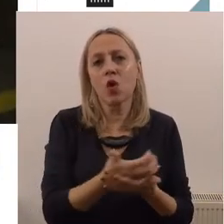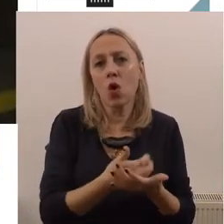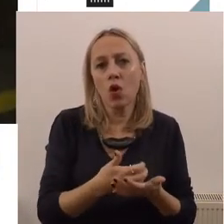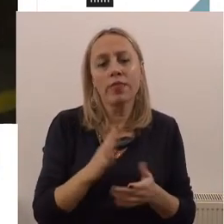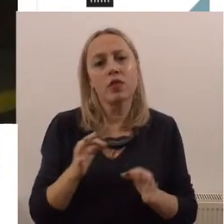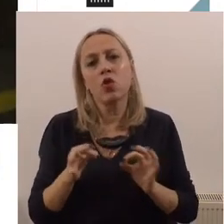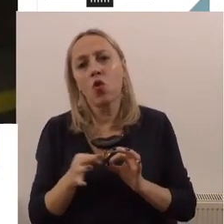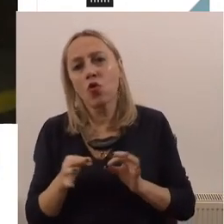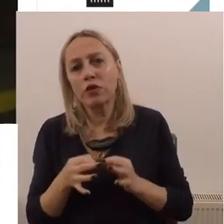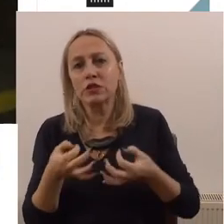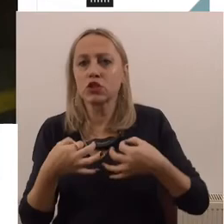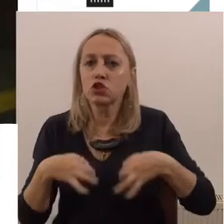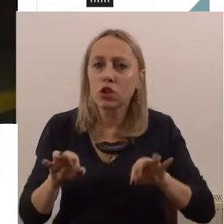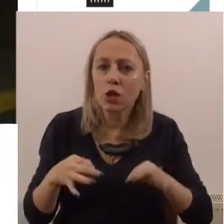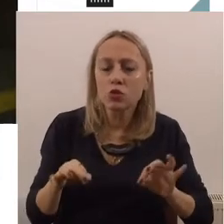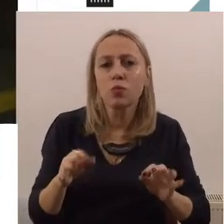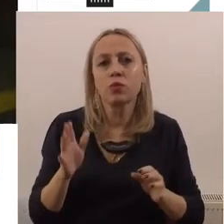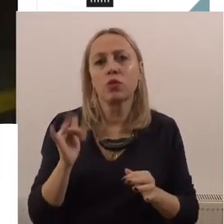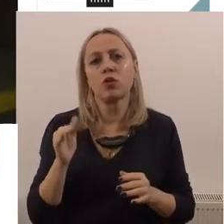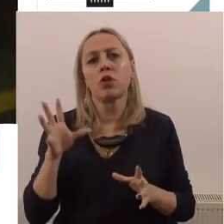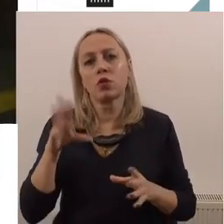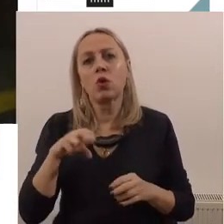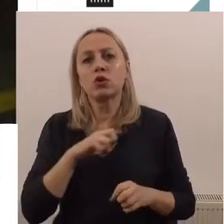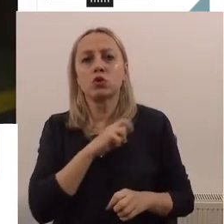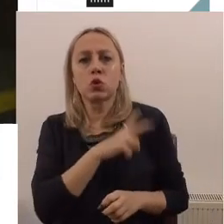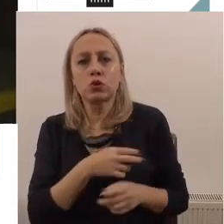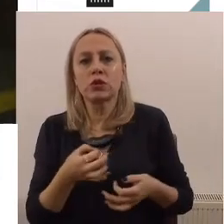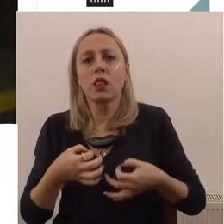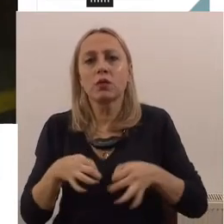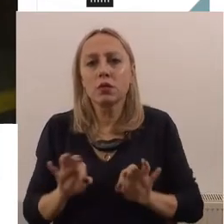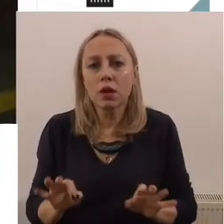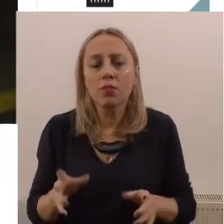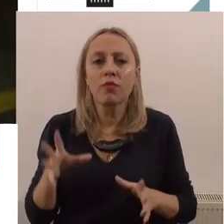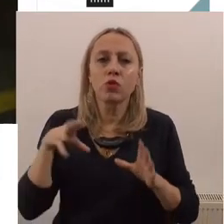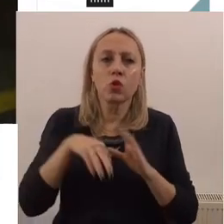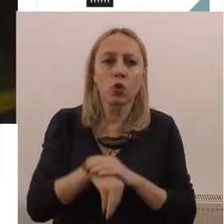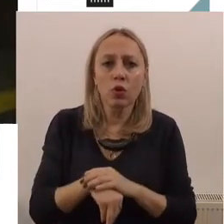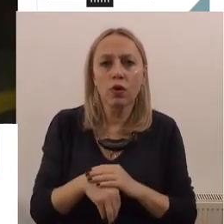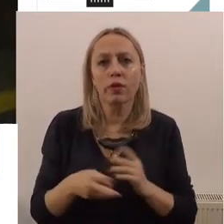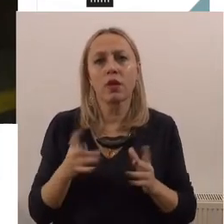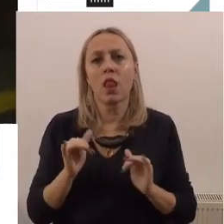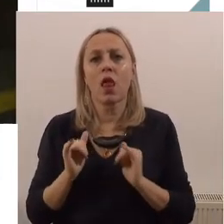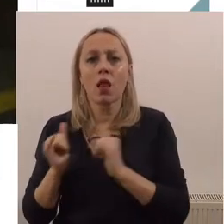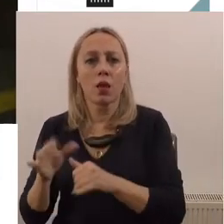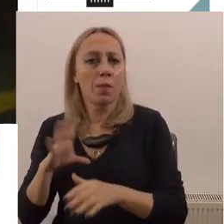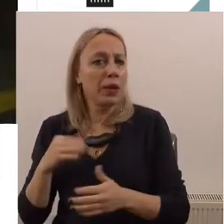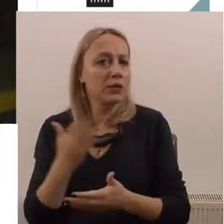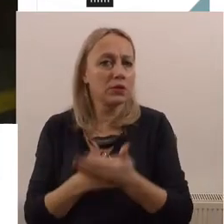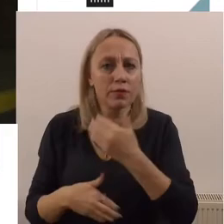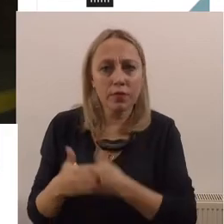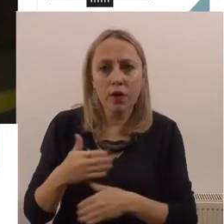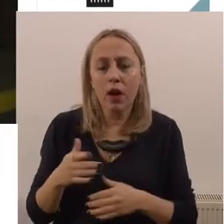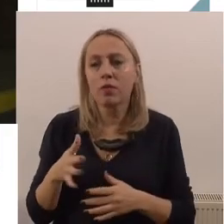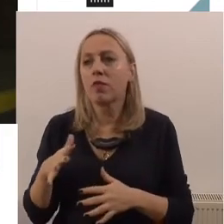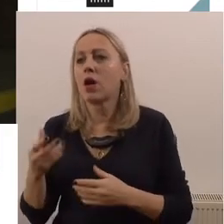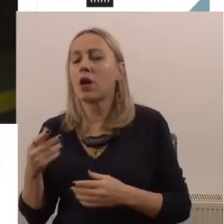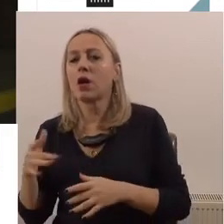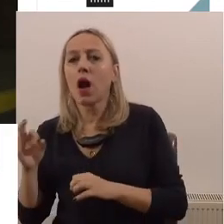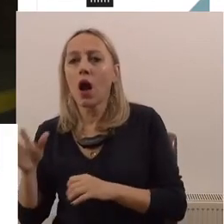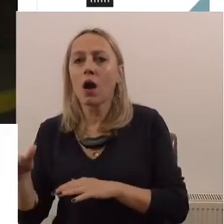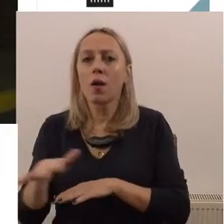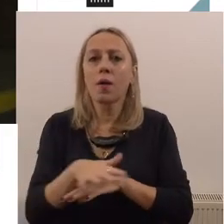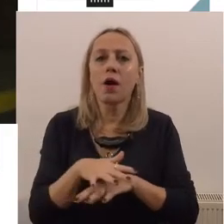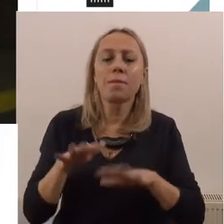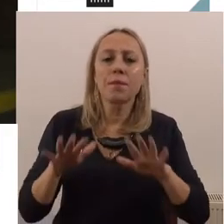aspect, physical accessibility, but also social accessibility, including for people without